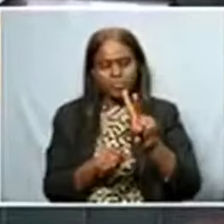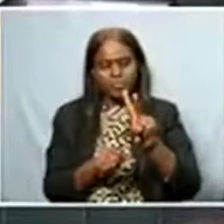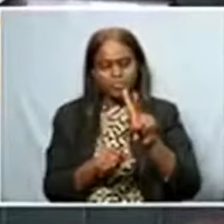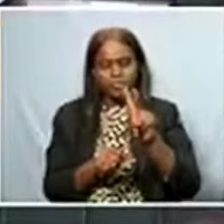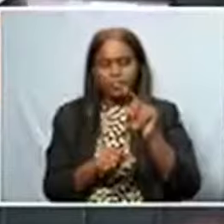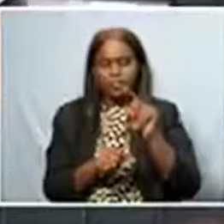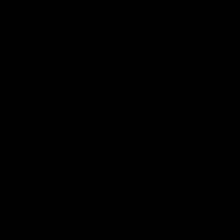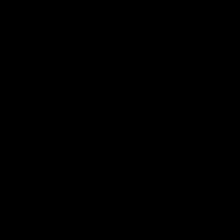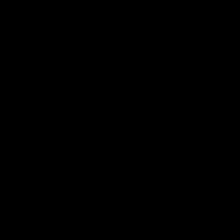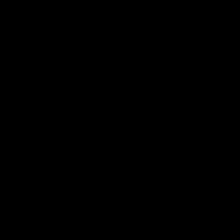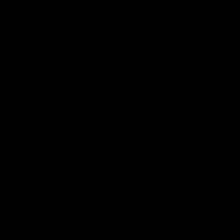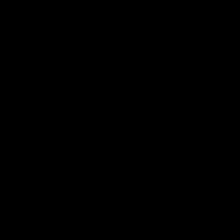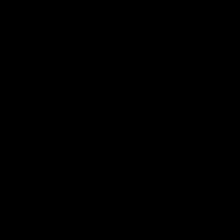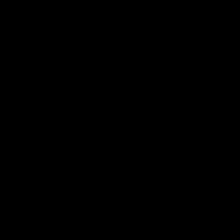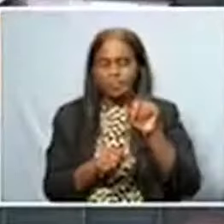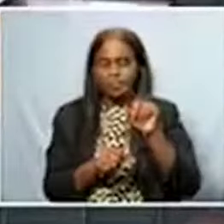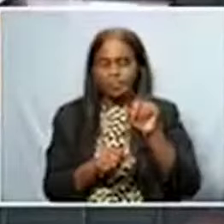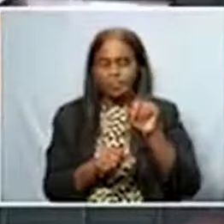252.3.